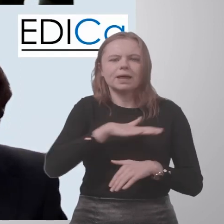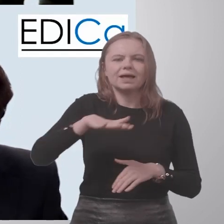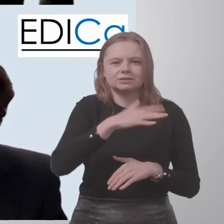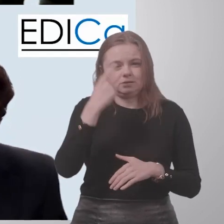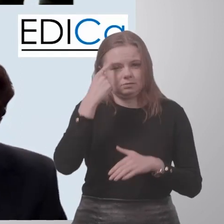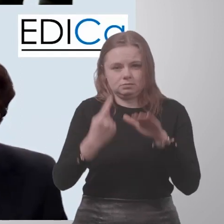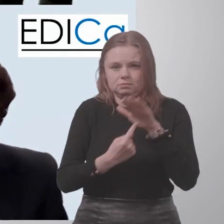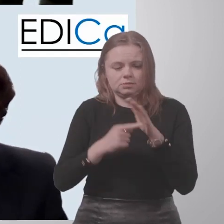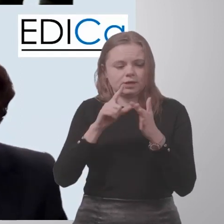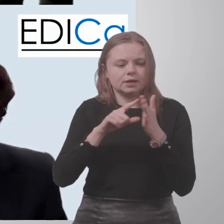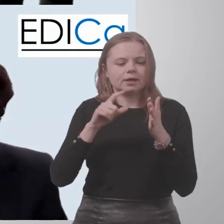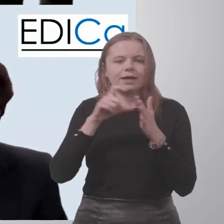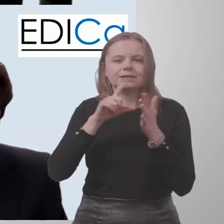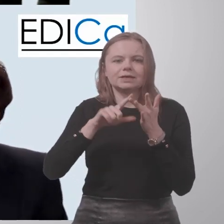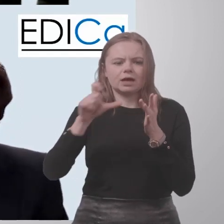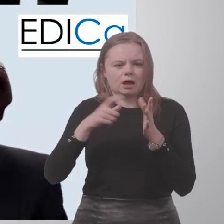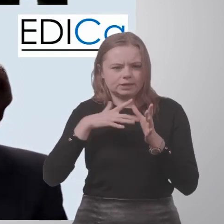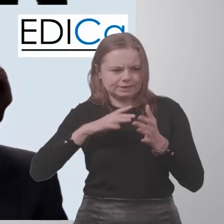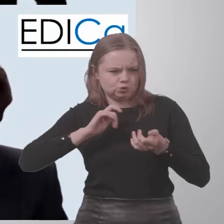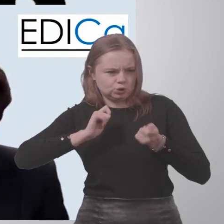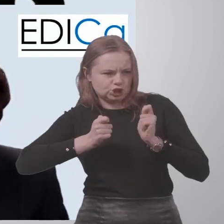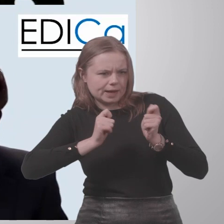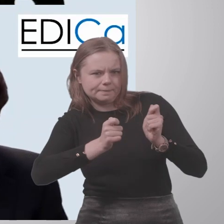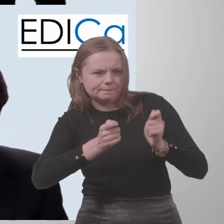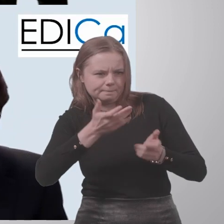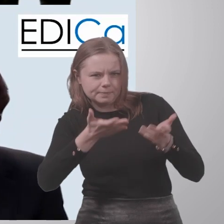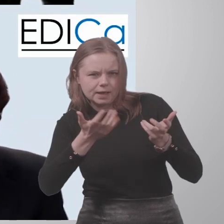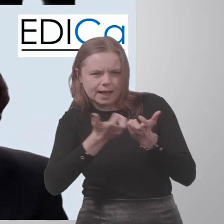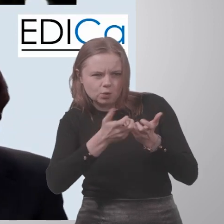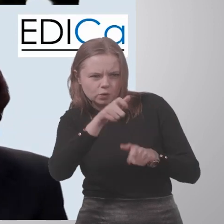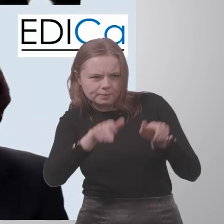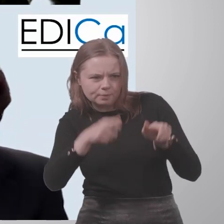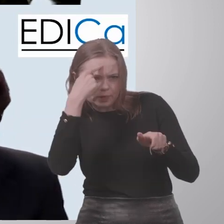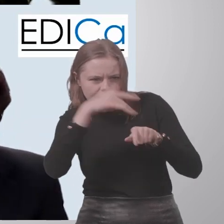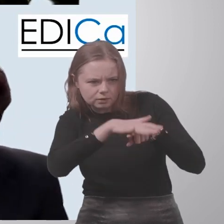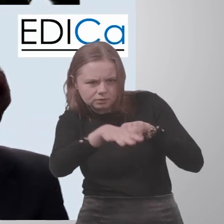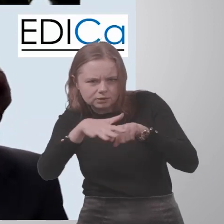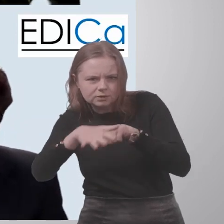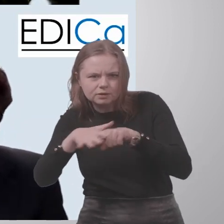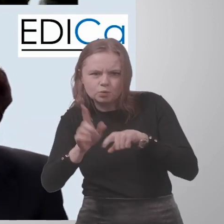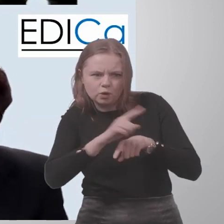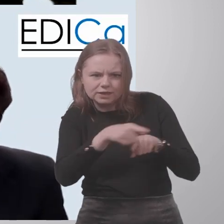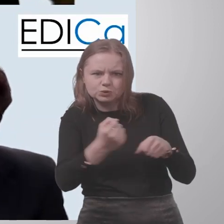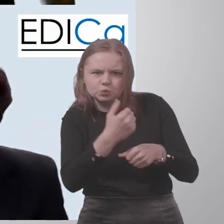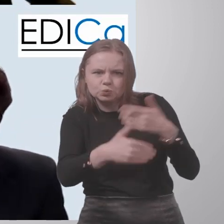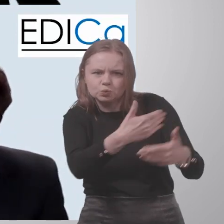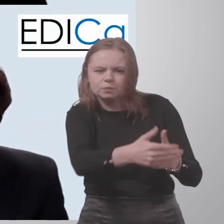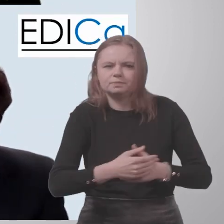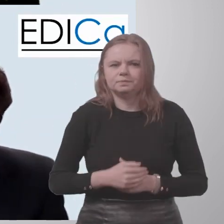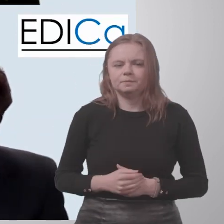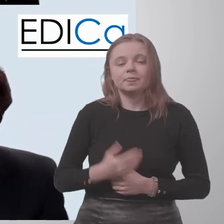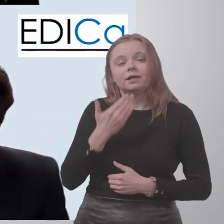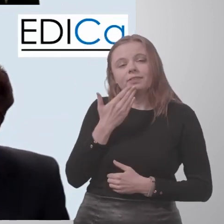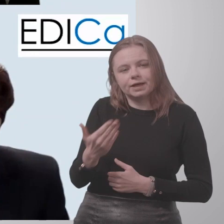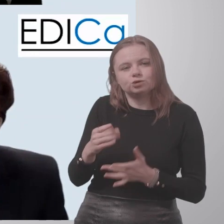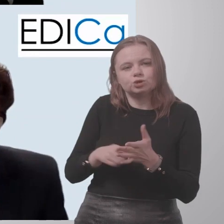it's important that EDICa shapes how those people think and ultimately what they do. Thank